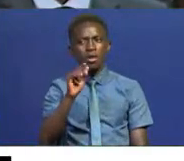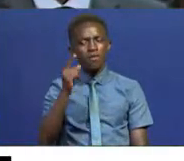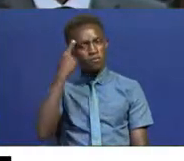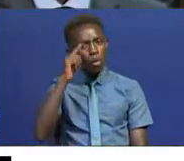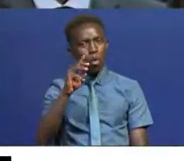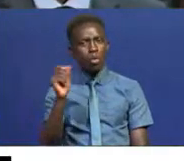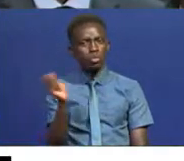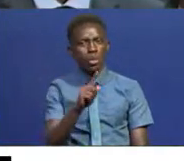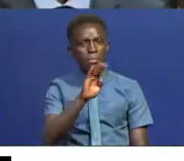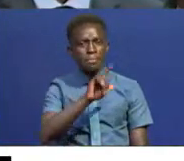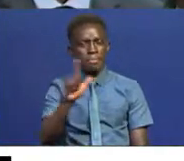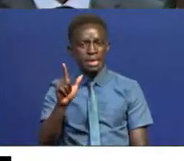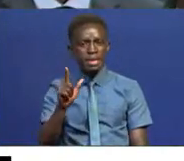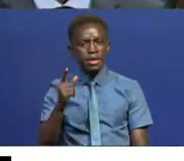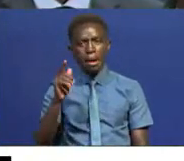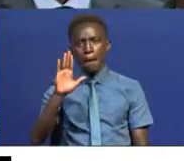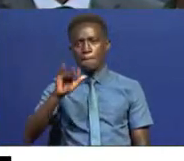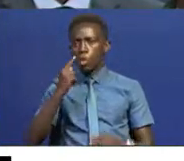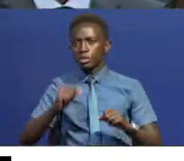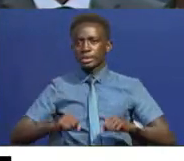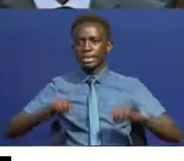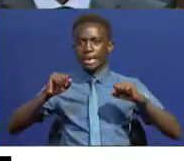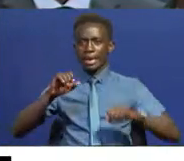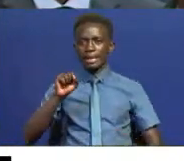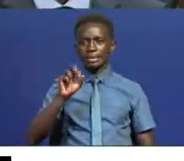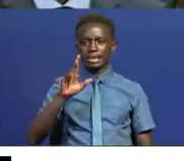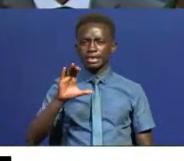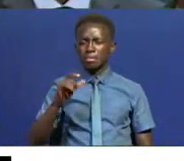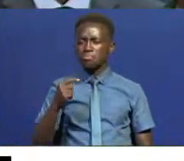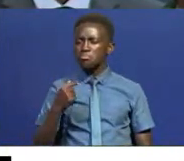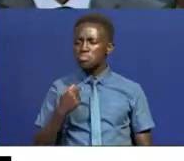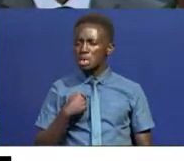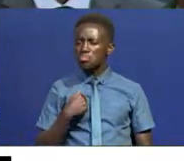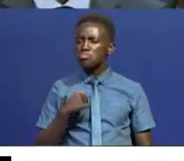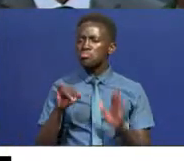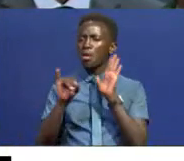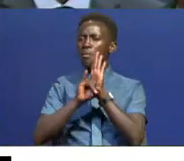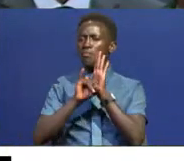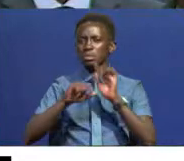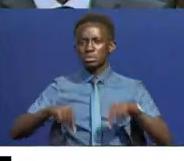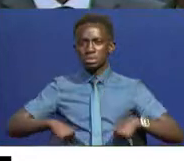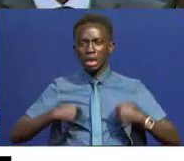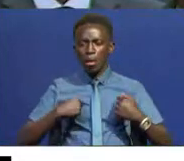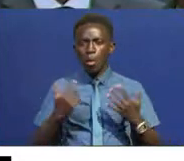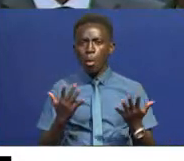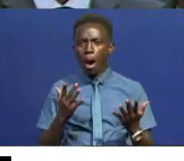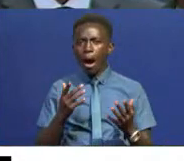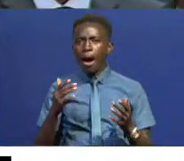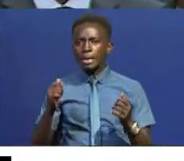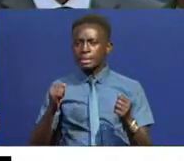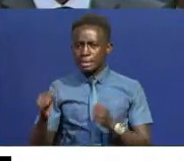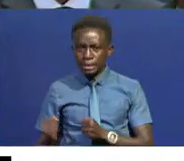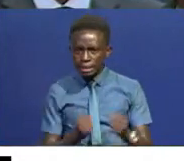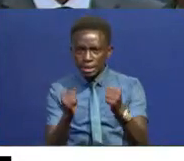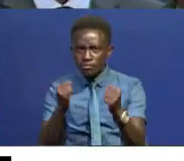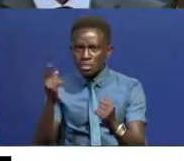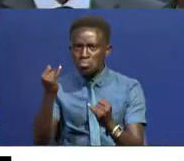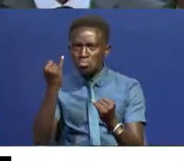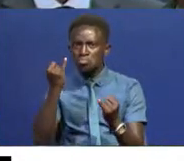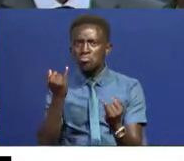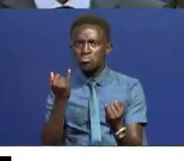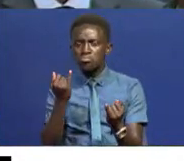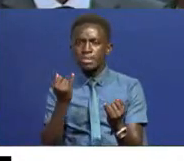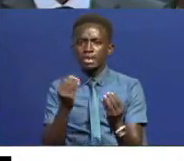SRC. And identify myself with the proposed strategic interventions aimed at putting Kenya on the